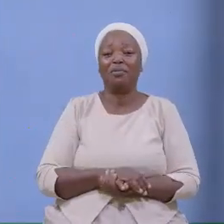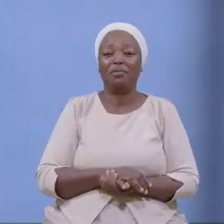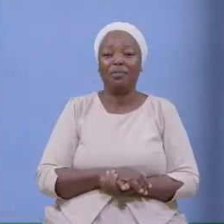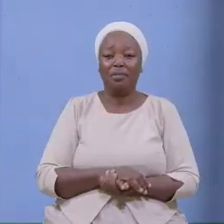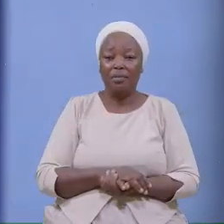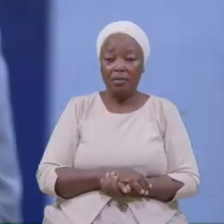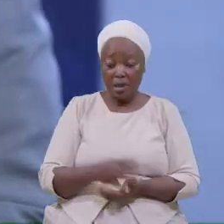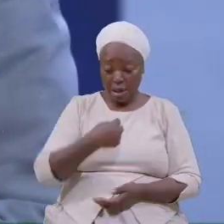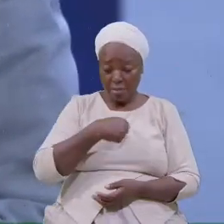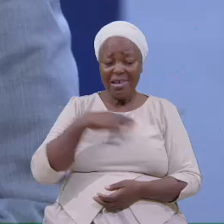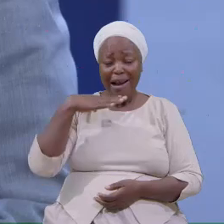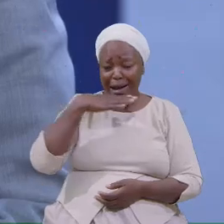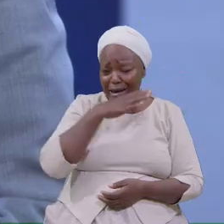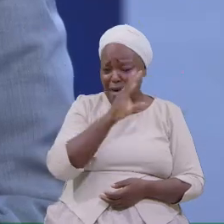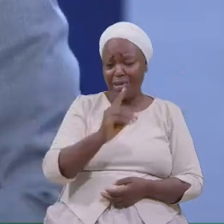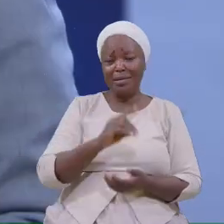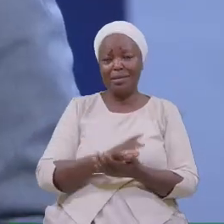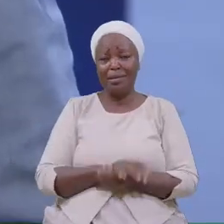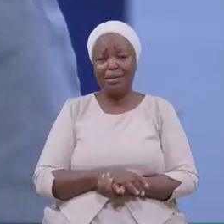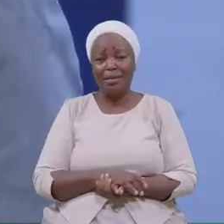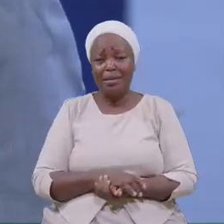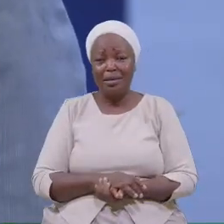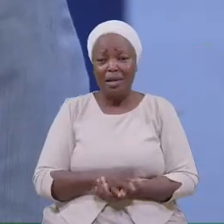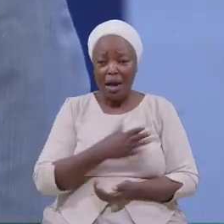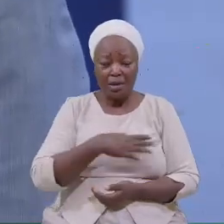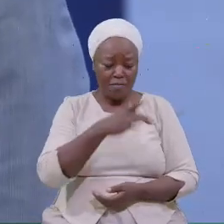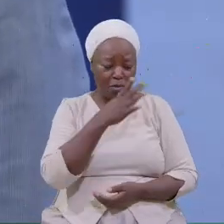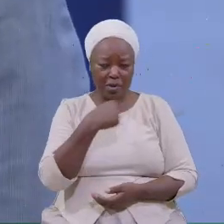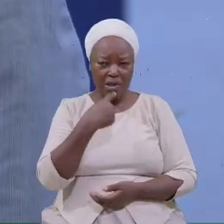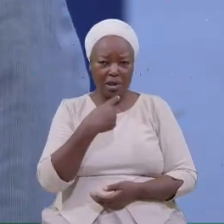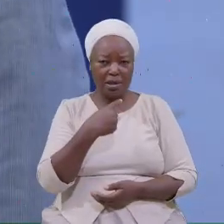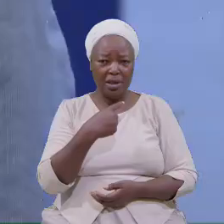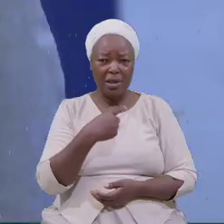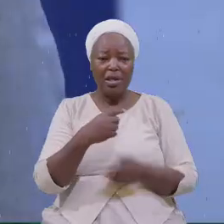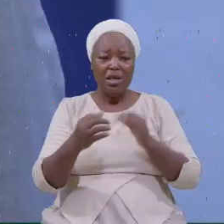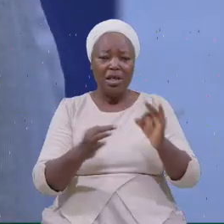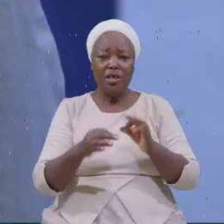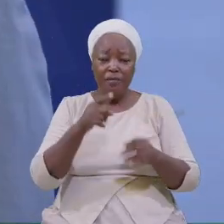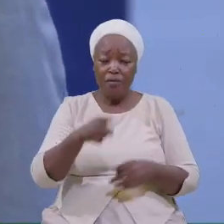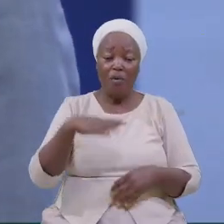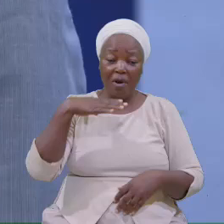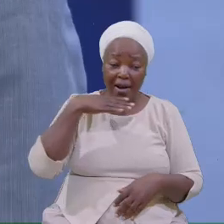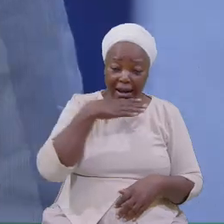I lied. And mommy said, if you lie,